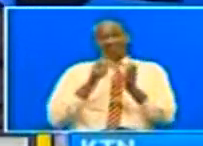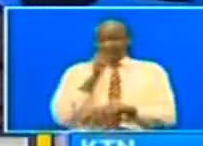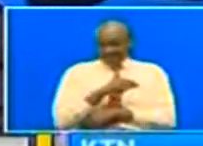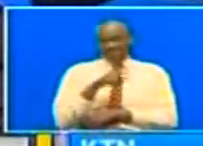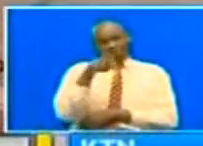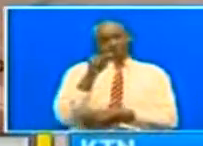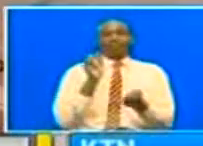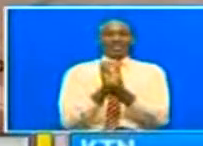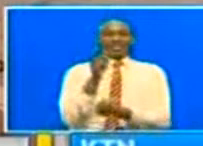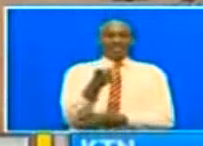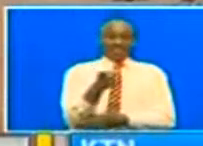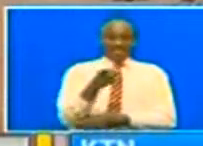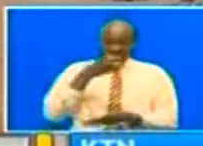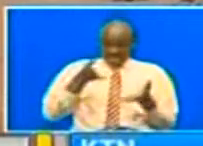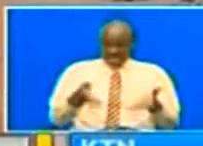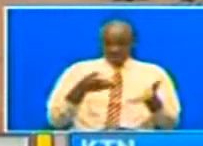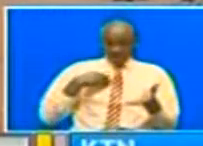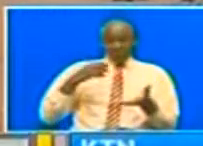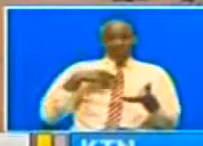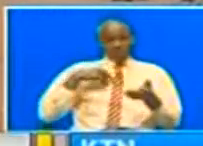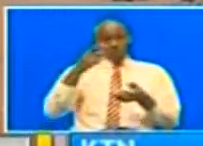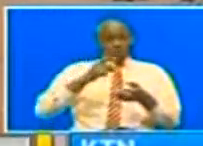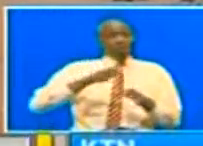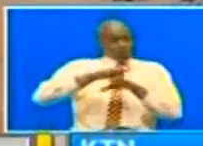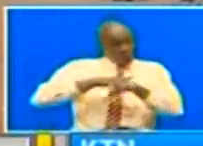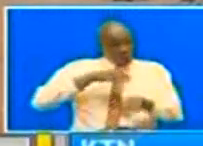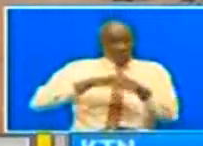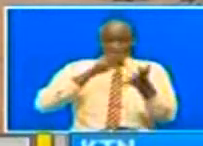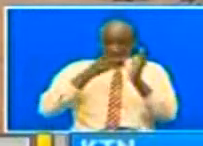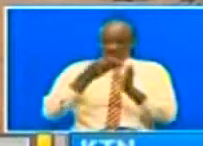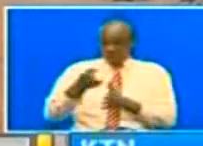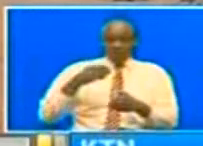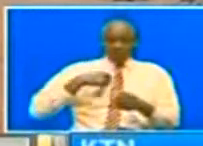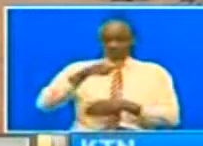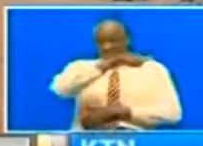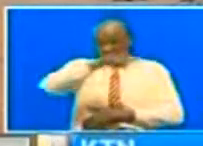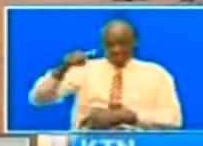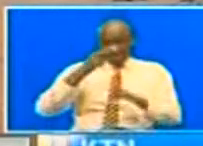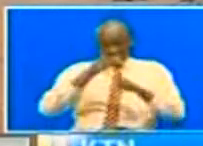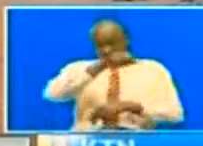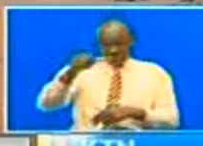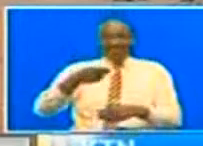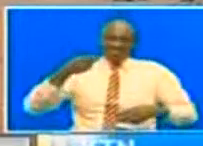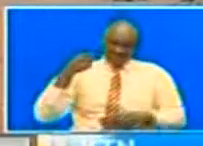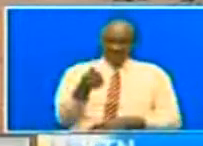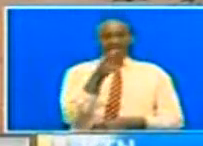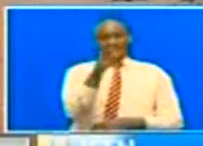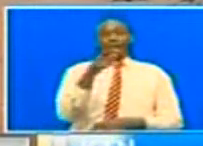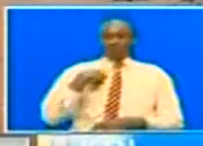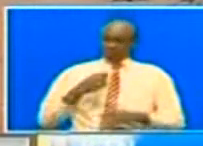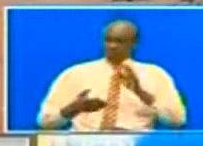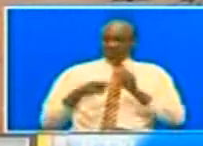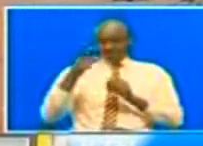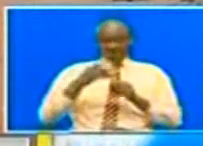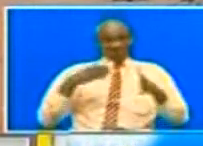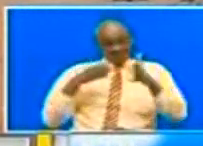of Transport and Infrastructure, contractors found to be dragging projects will be blacklisted and fined in an effort to fast-track